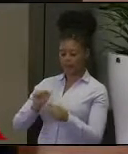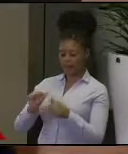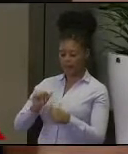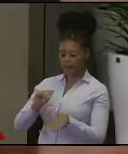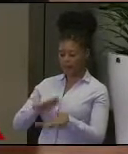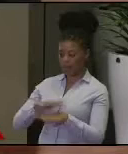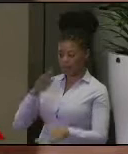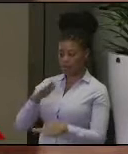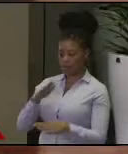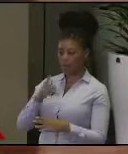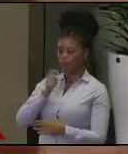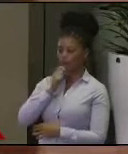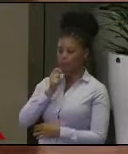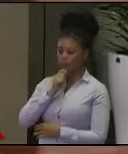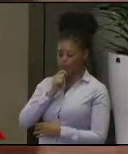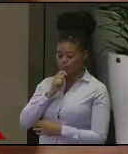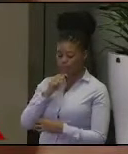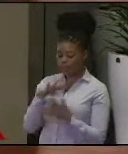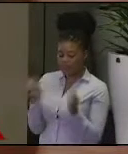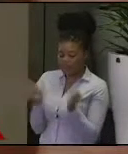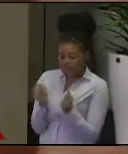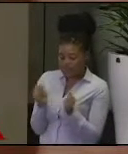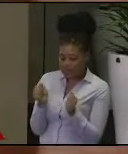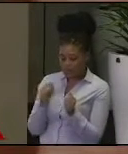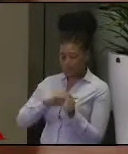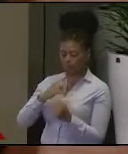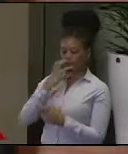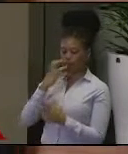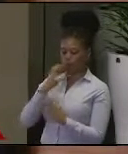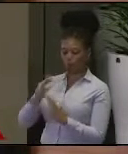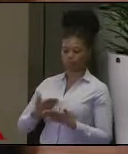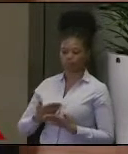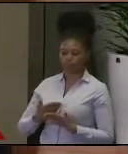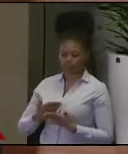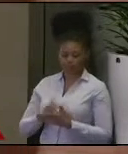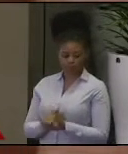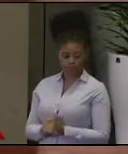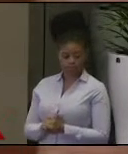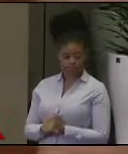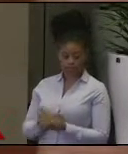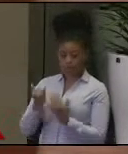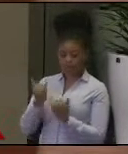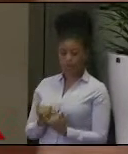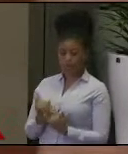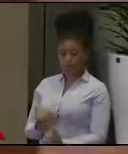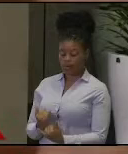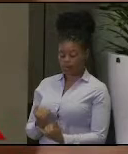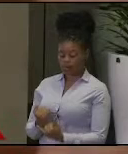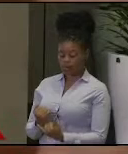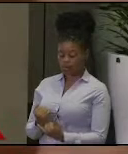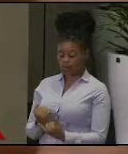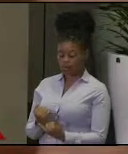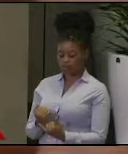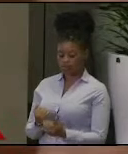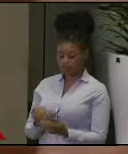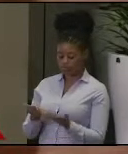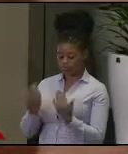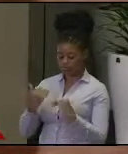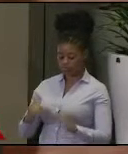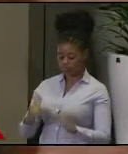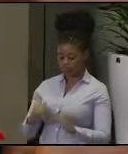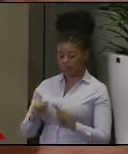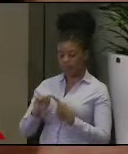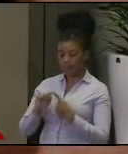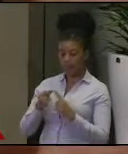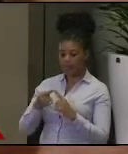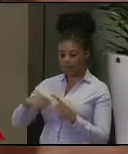were in the morning, even cold-wise, after this warm welcome. I would like at this point in time to get to the next point, as we